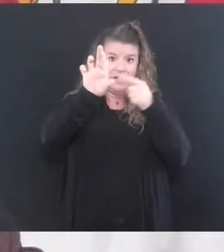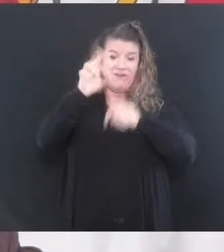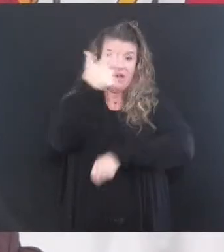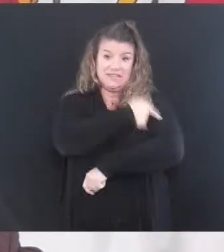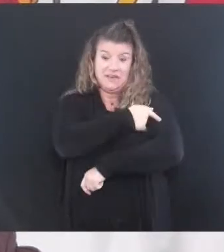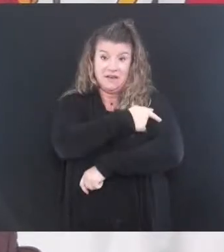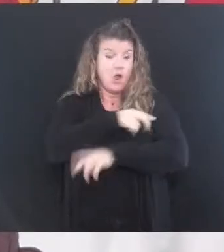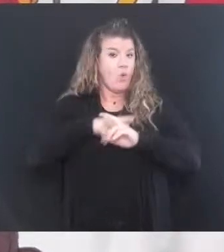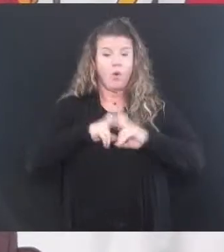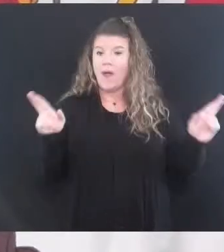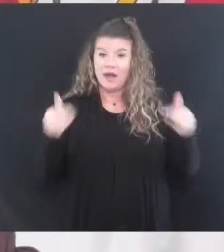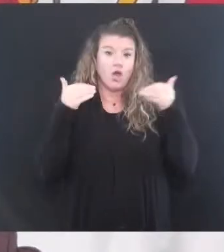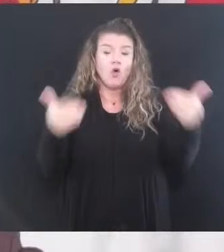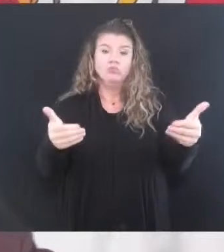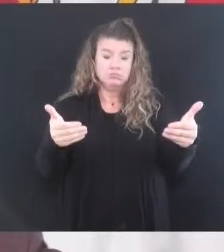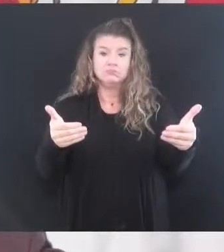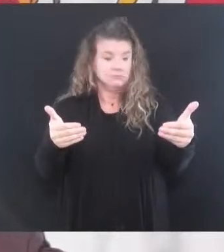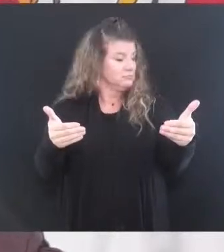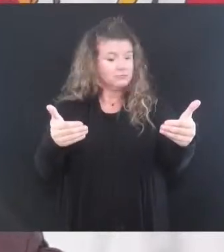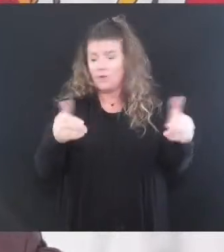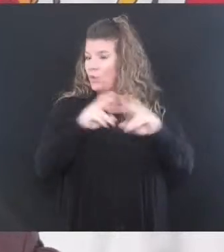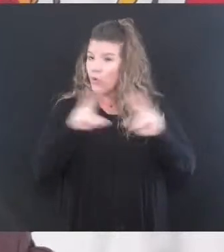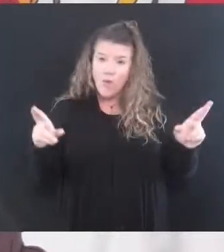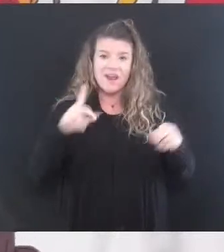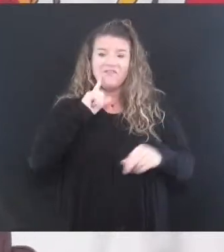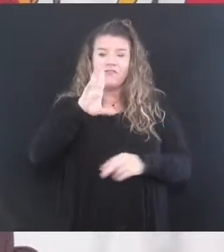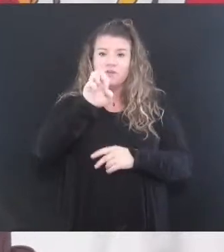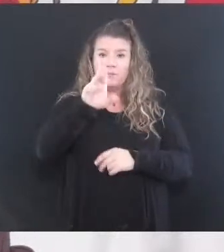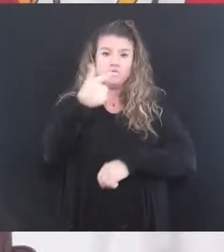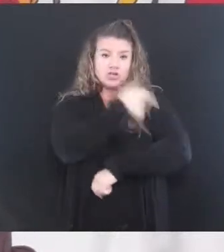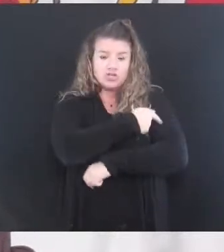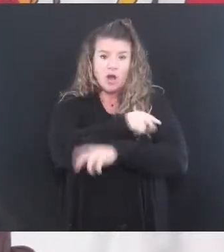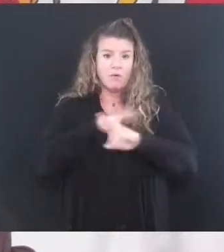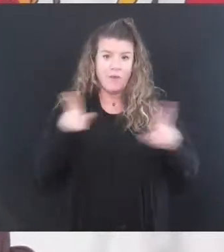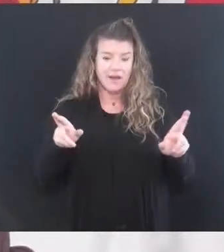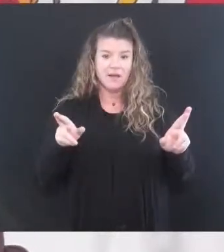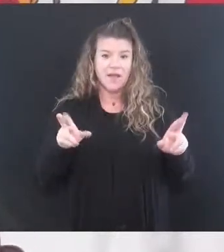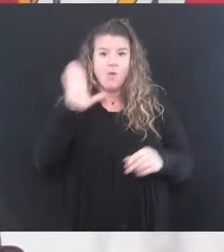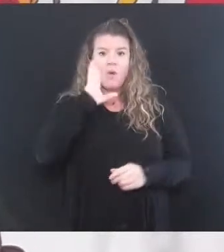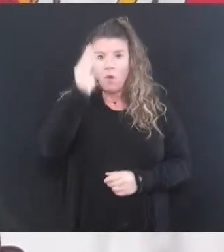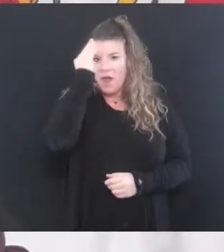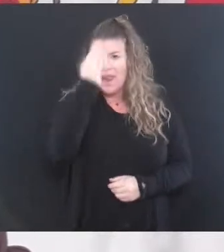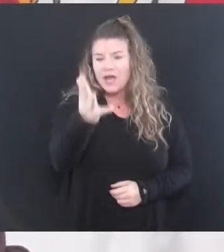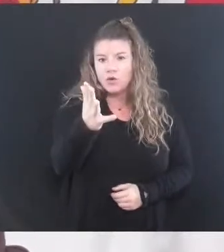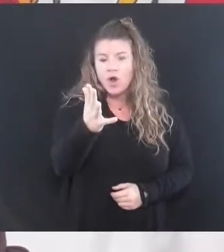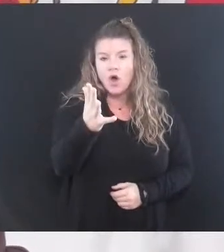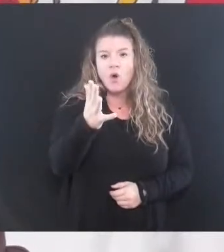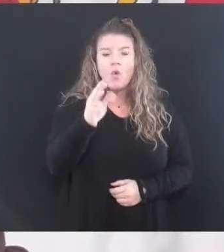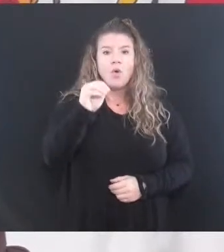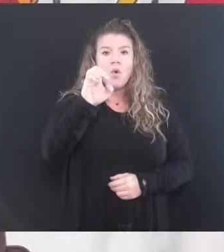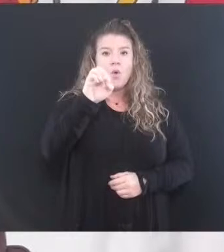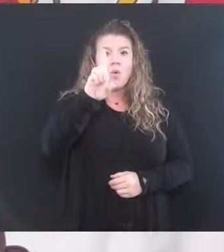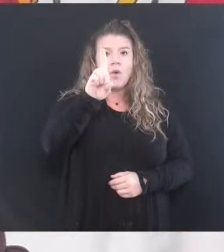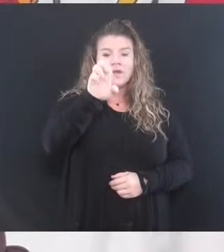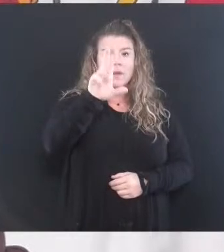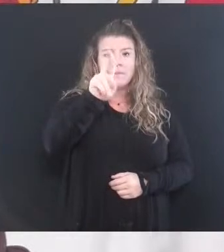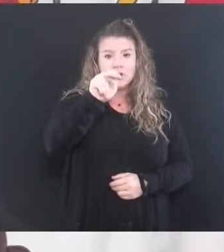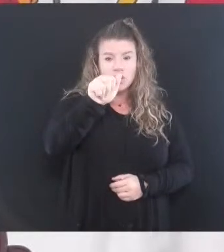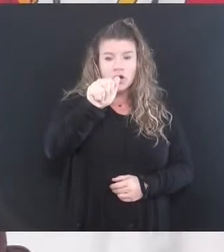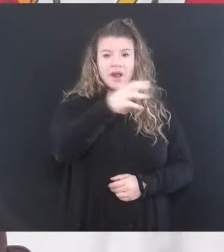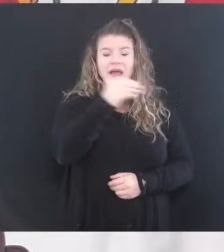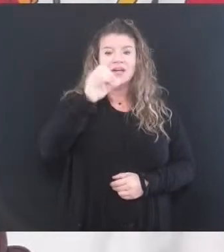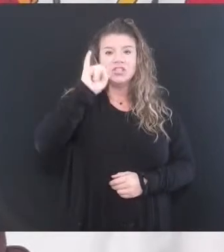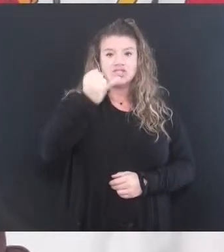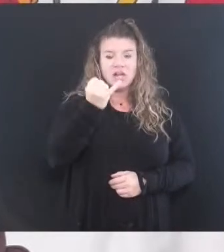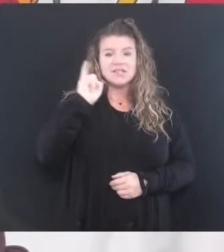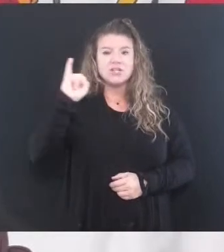we're ready to go, and we're ready to go with the Pfizer, and absolutely we'll let you know on Moderna and Johnson &